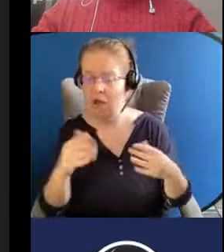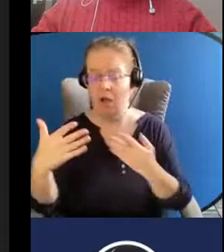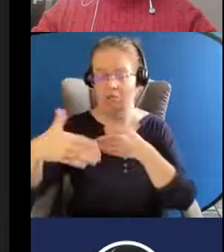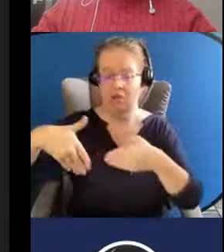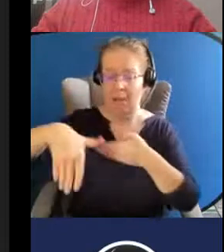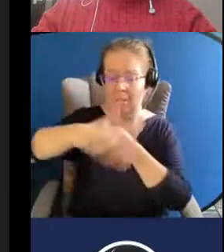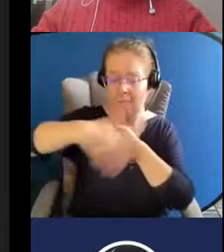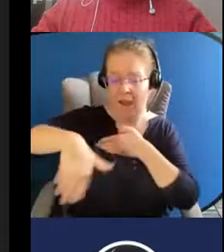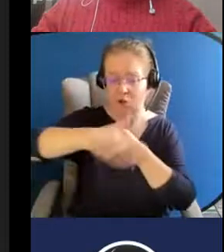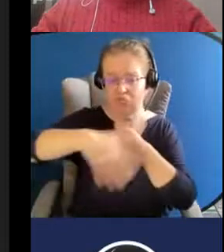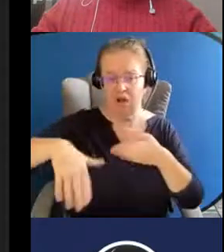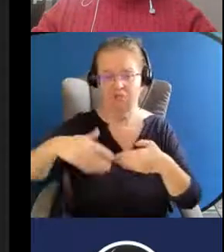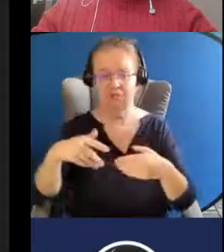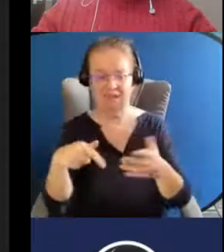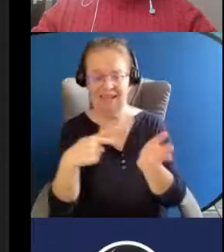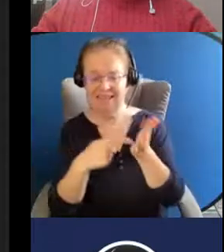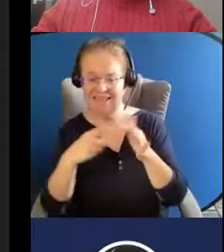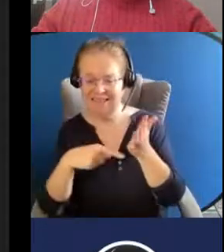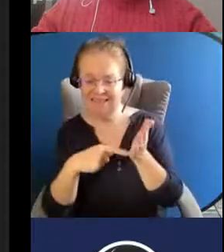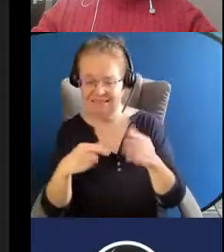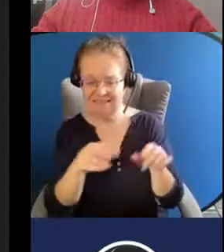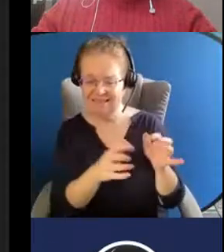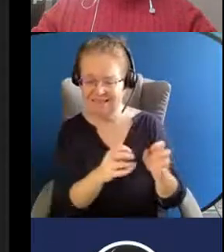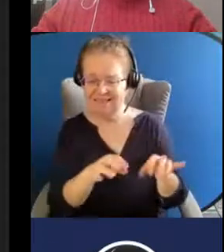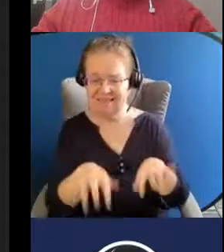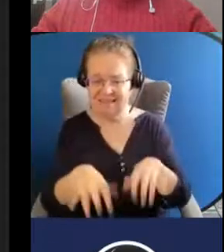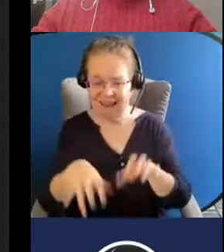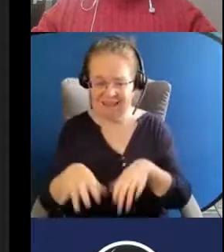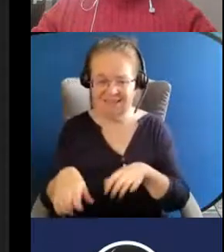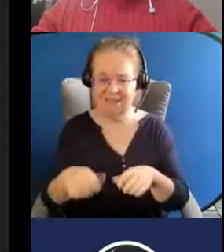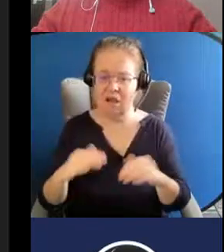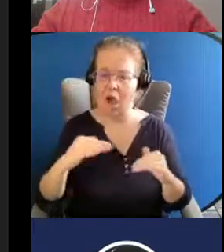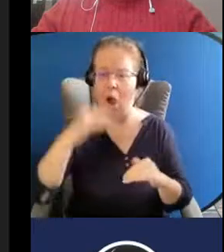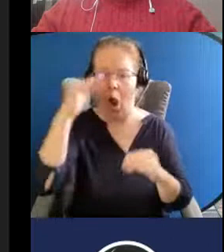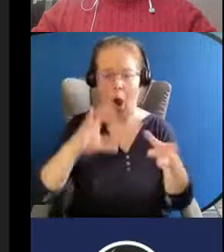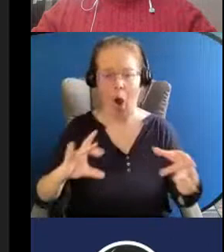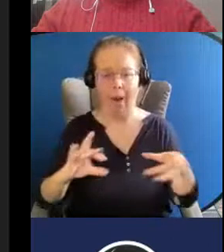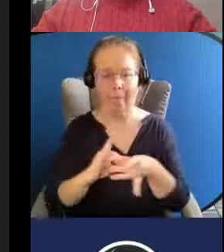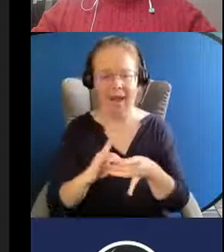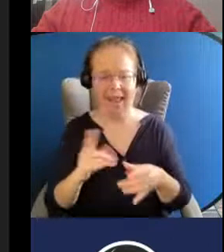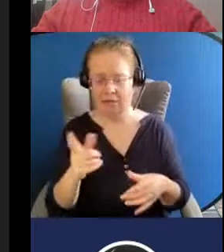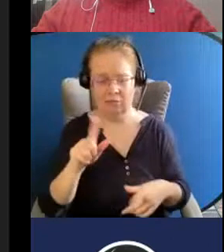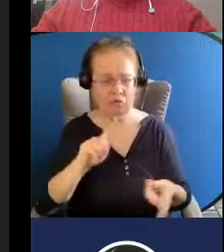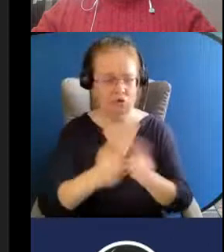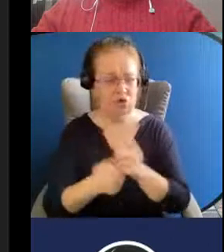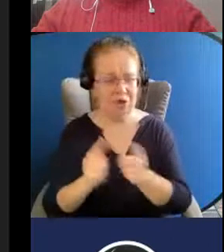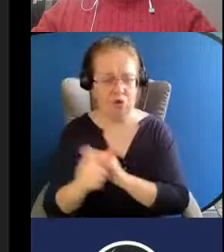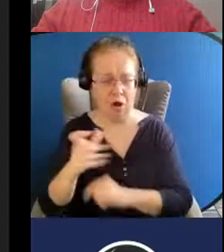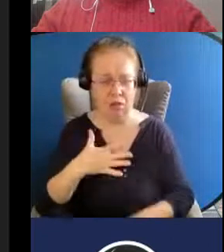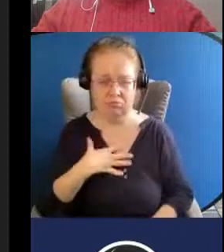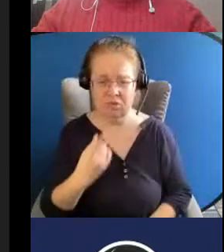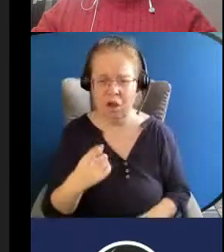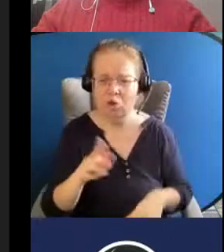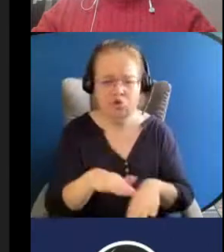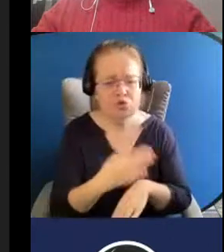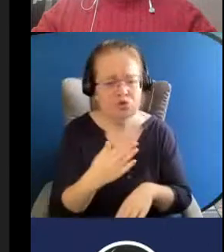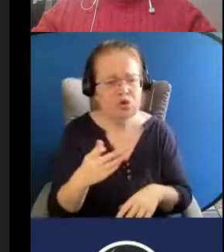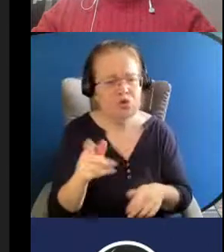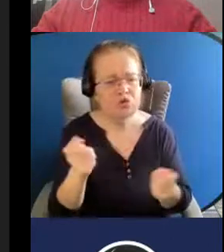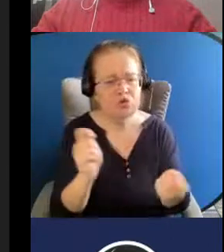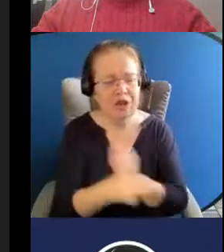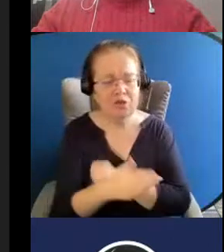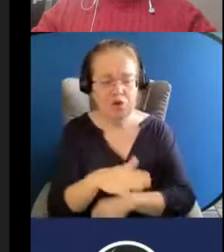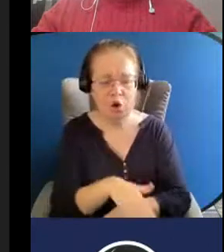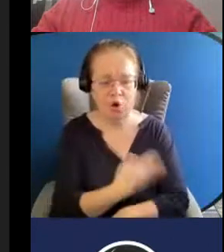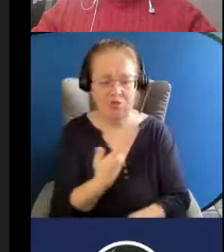background, text, hyperlink, and more. And he can change the color to whatever he wants. And I think you just change it to is that a green? This is